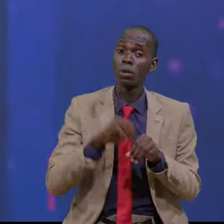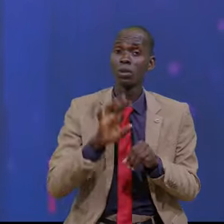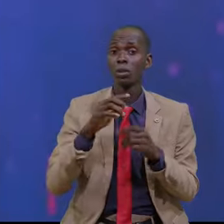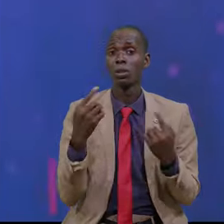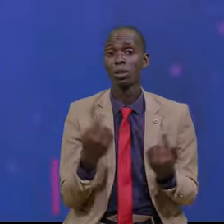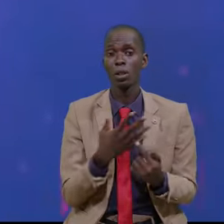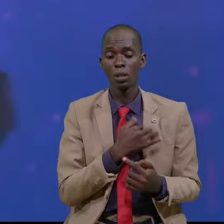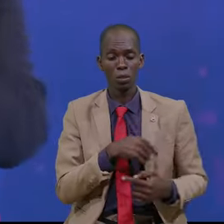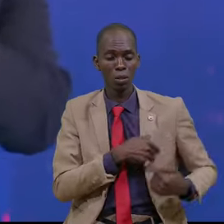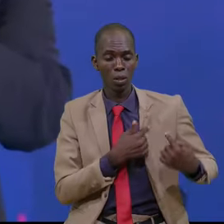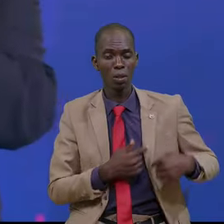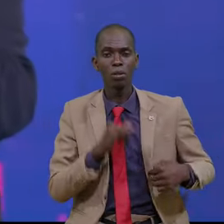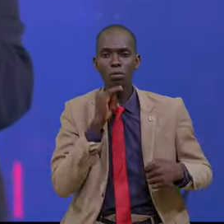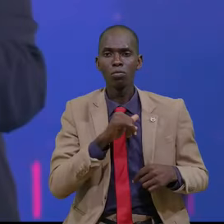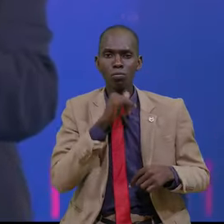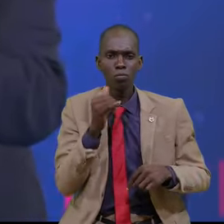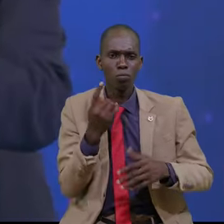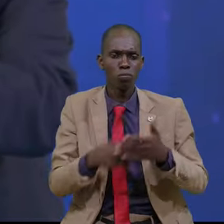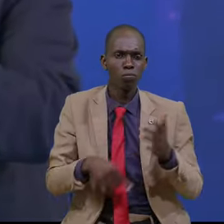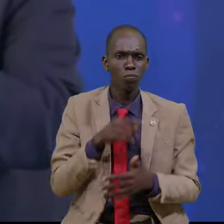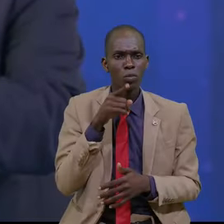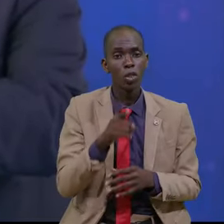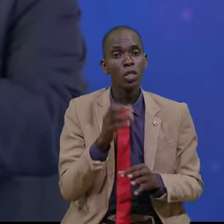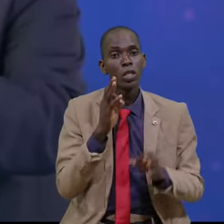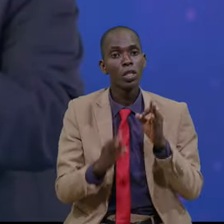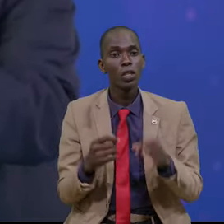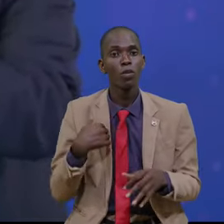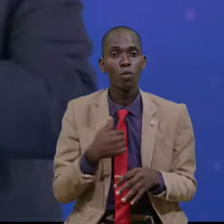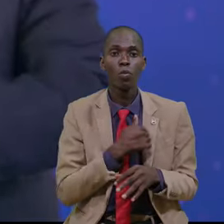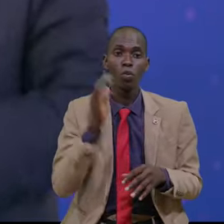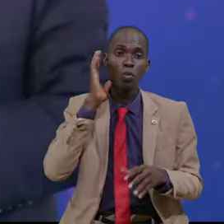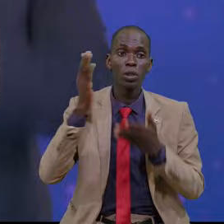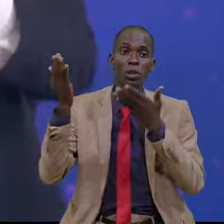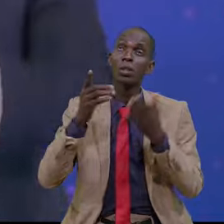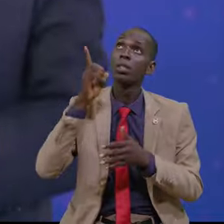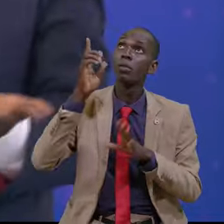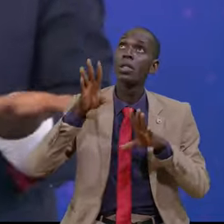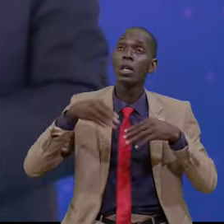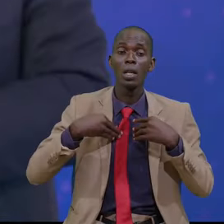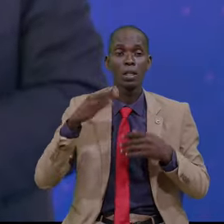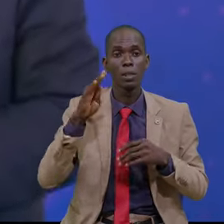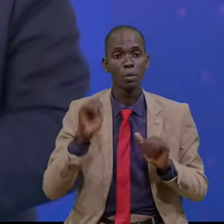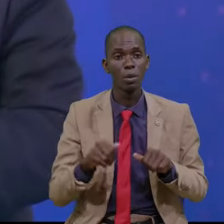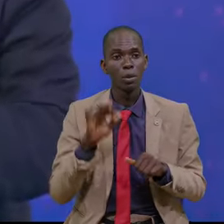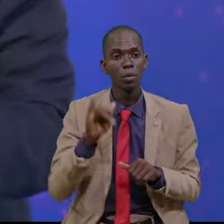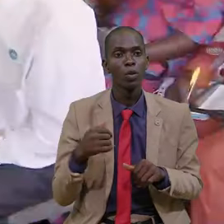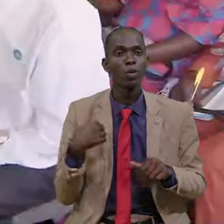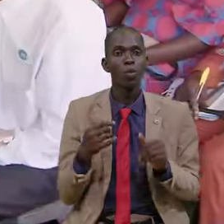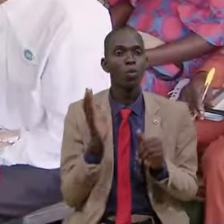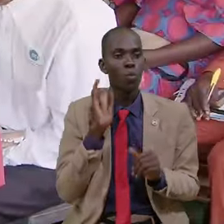to serve him accepted we come with reverence and godly fear verse